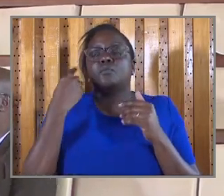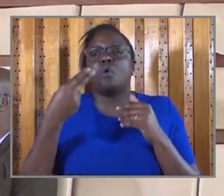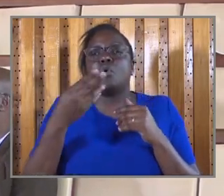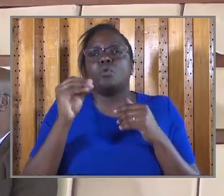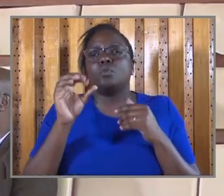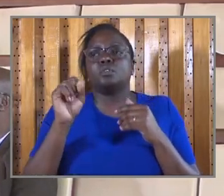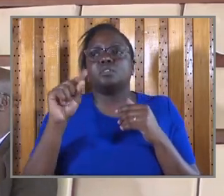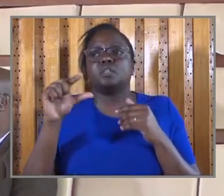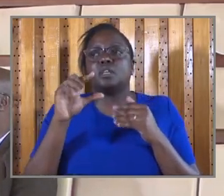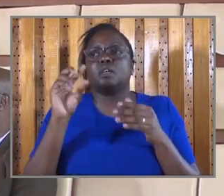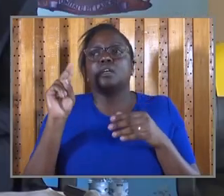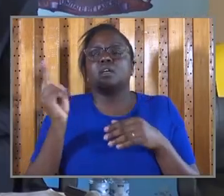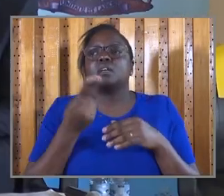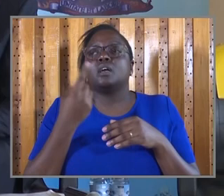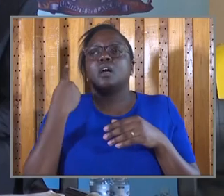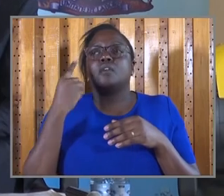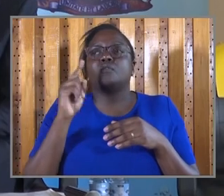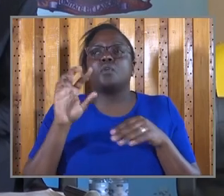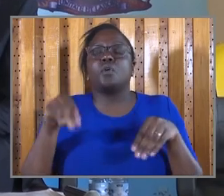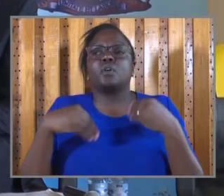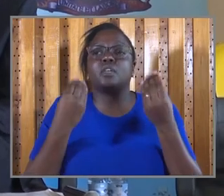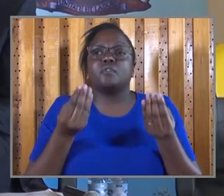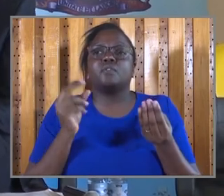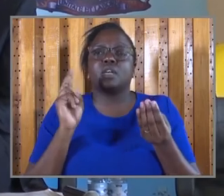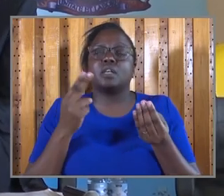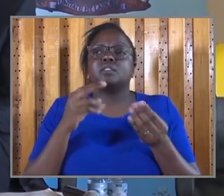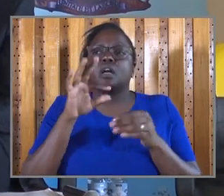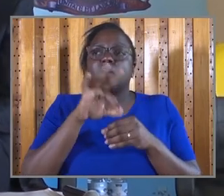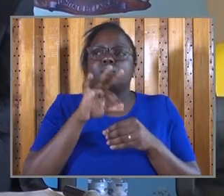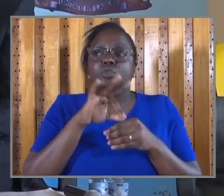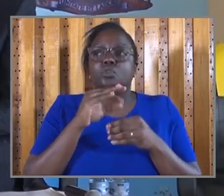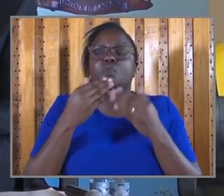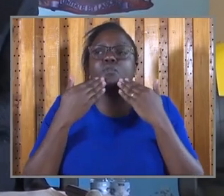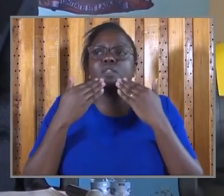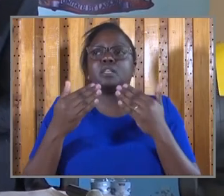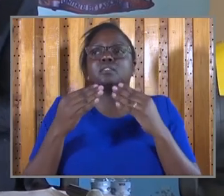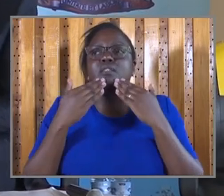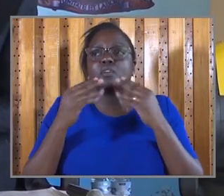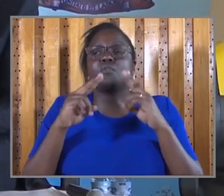and giving that vote of thanks, Asante Sana.